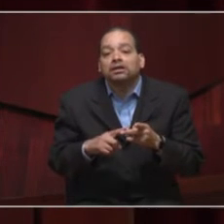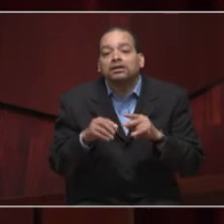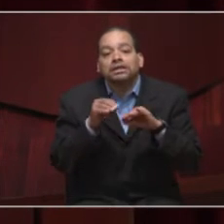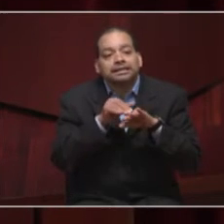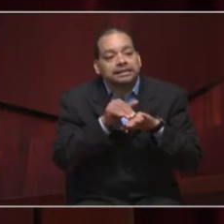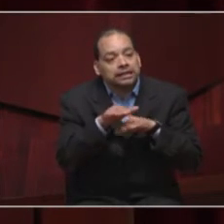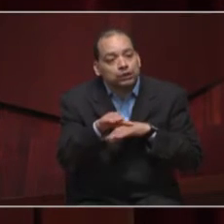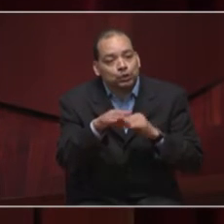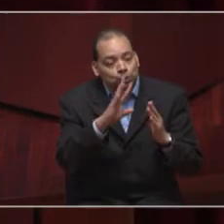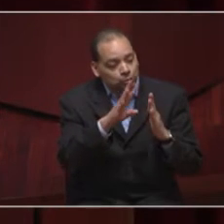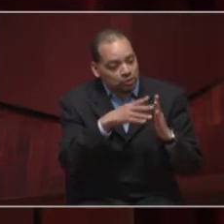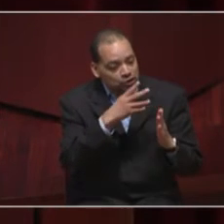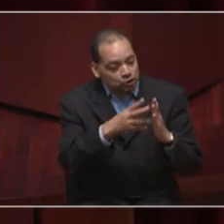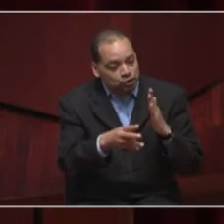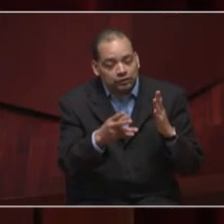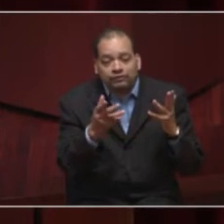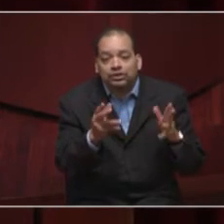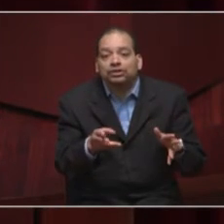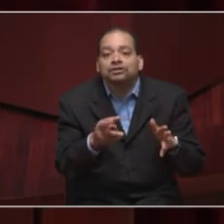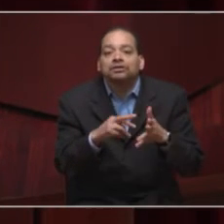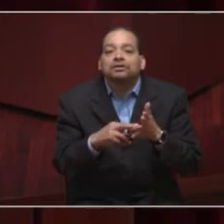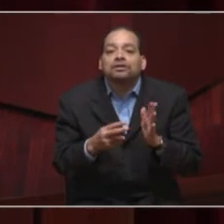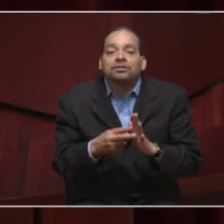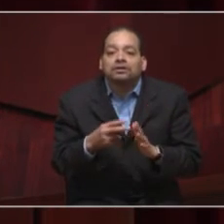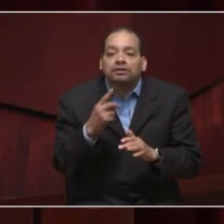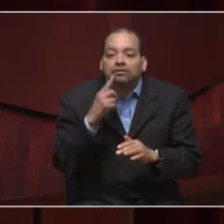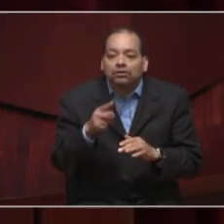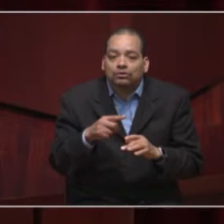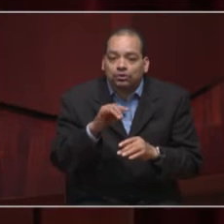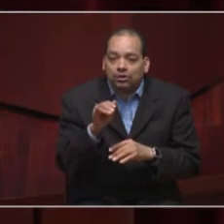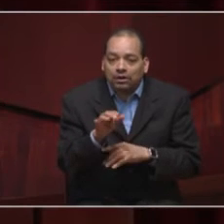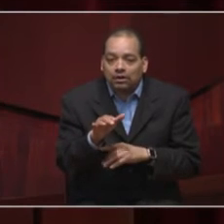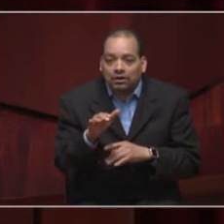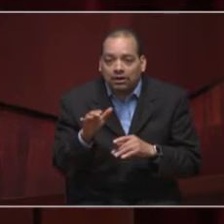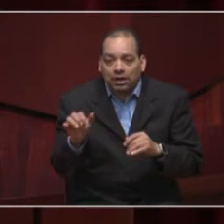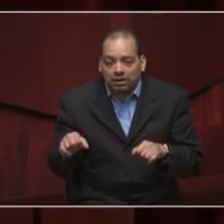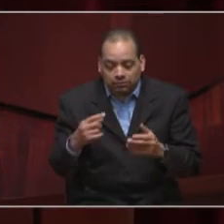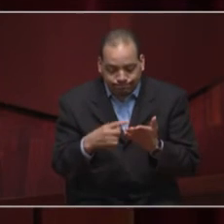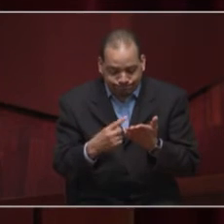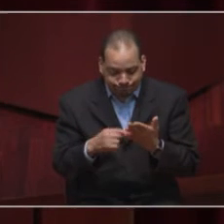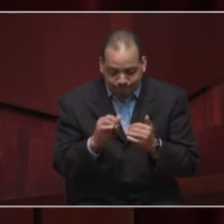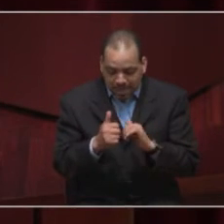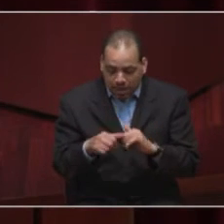the course of July this summer, to talk about how you use that data to